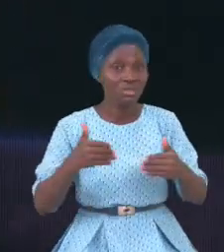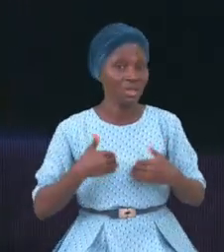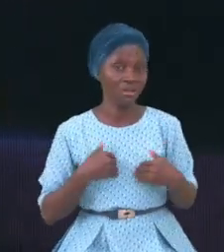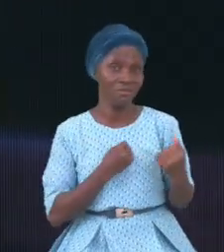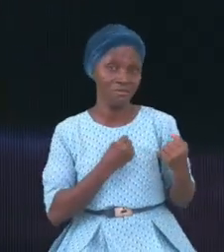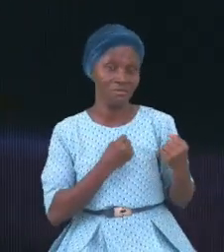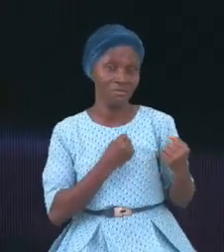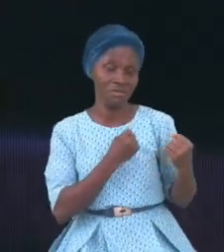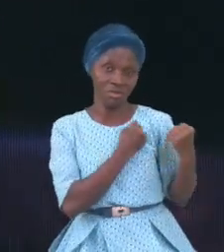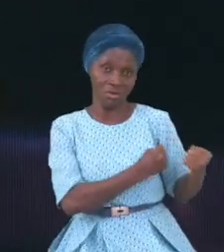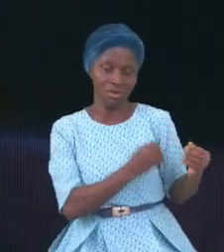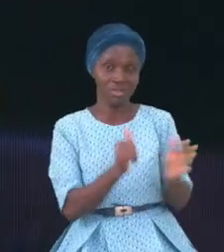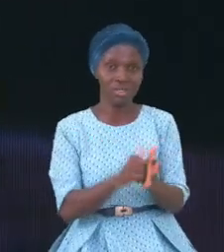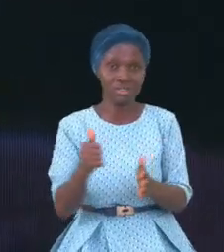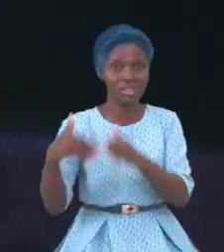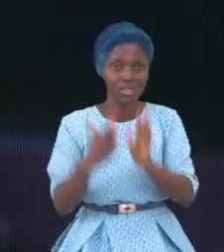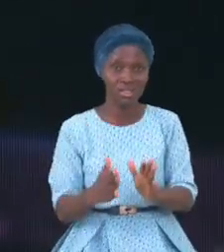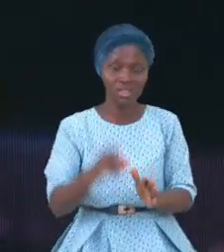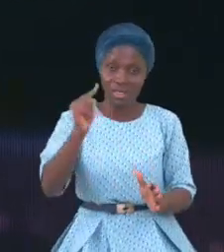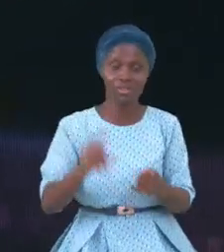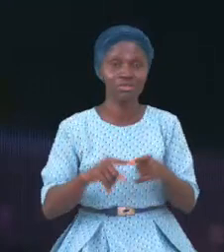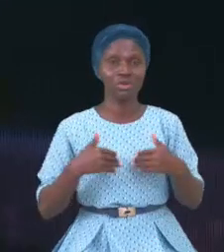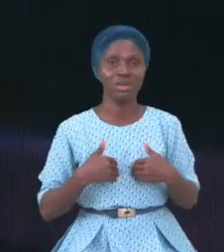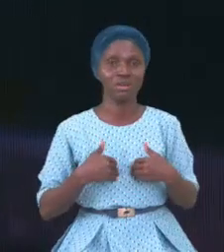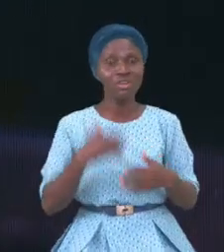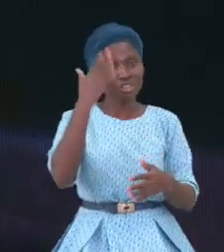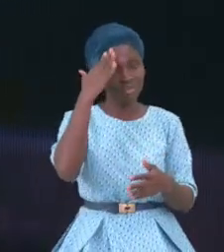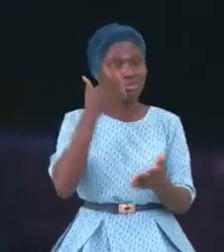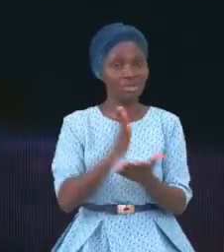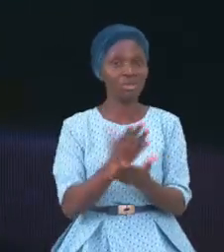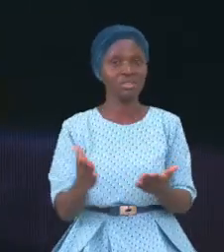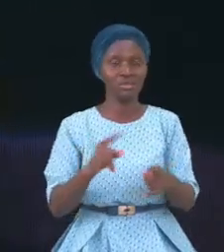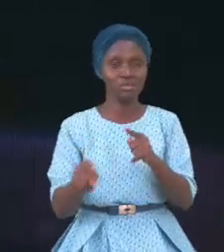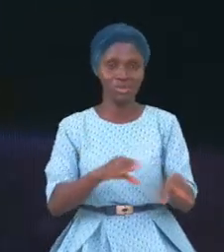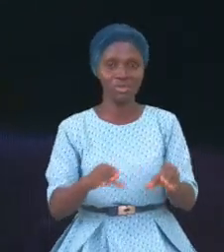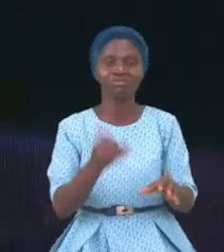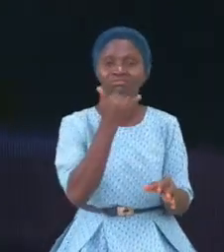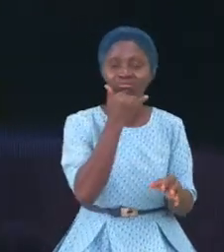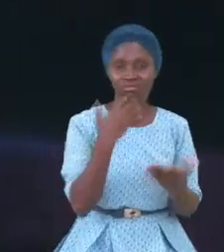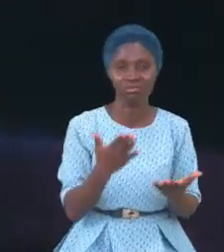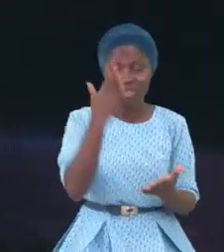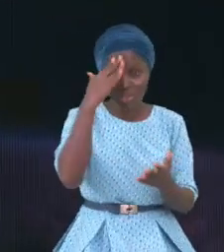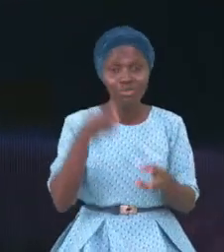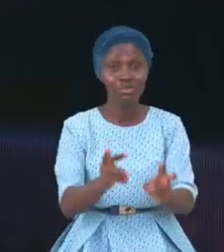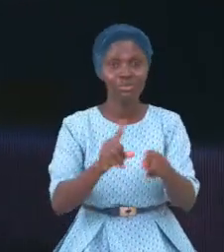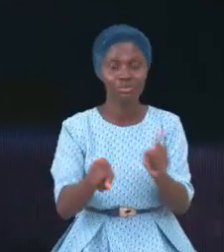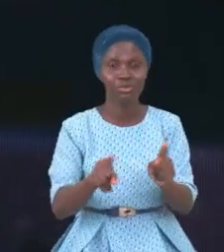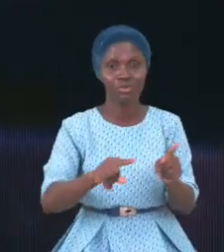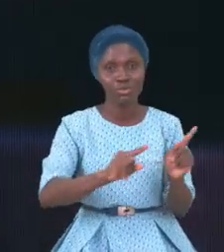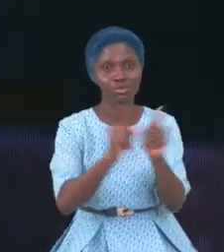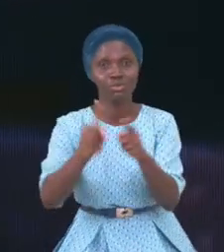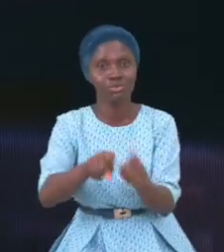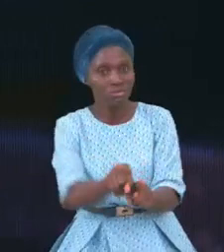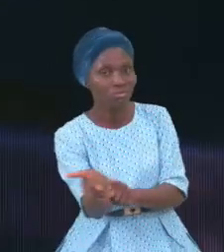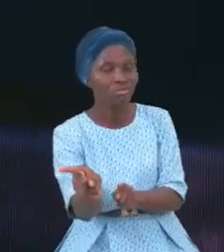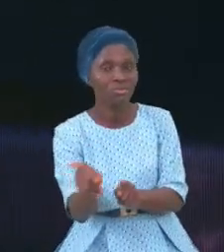right, but he did the wrong. He knew the way, he went the other way because of the lack